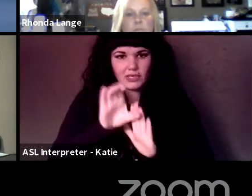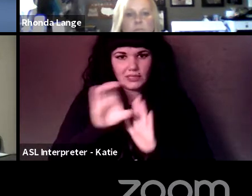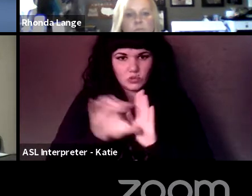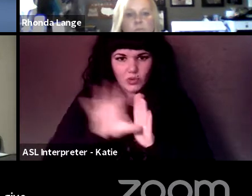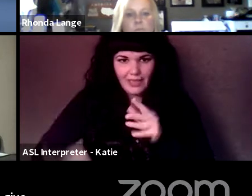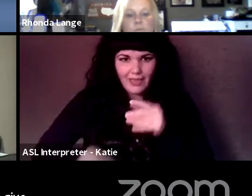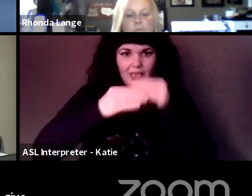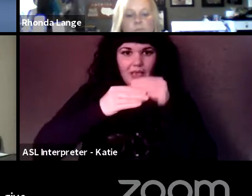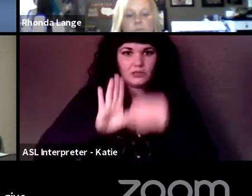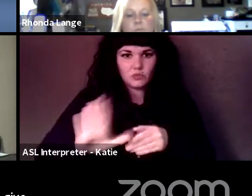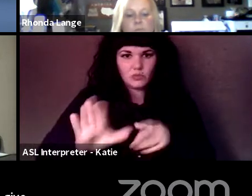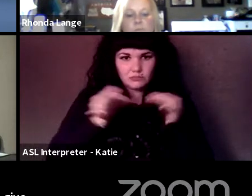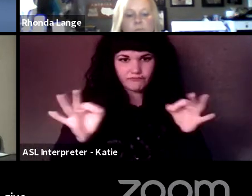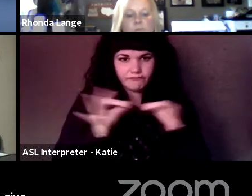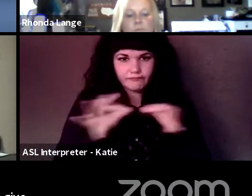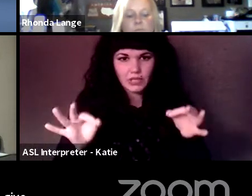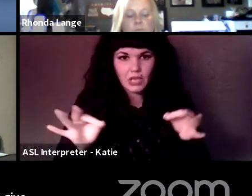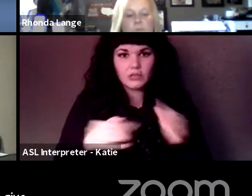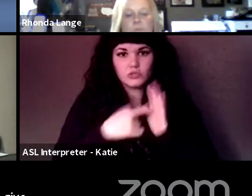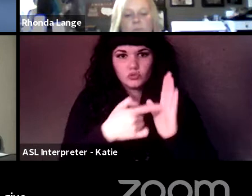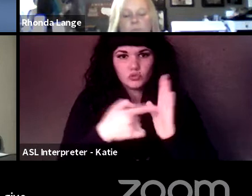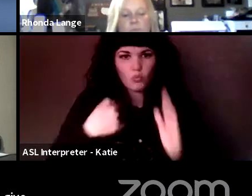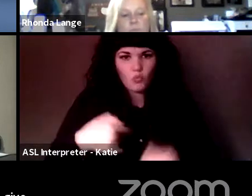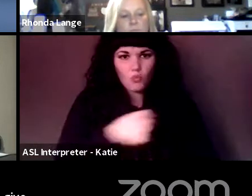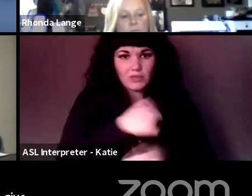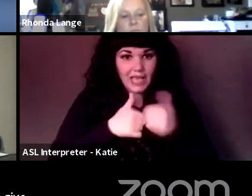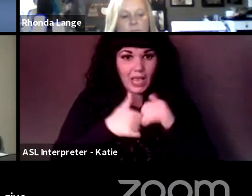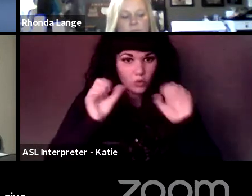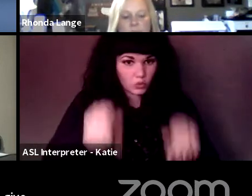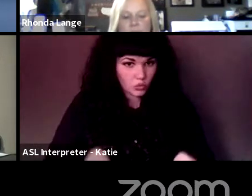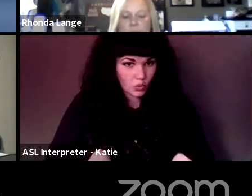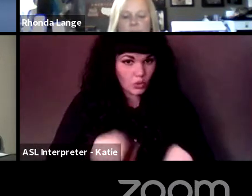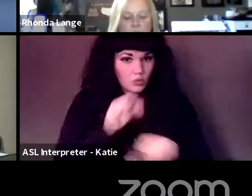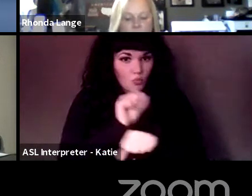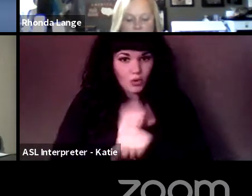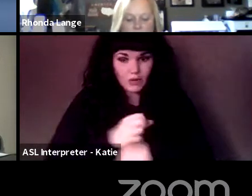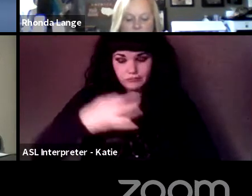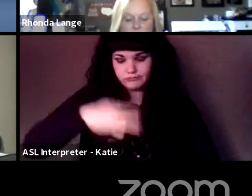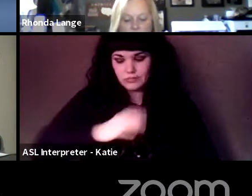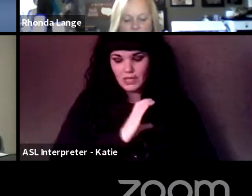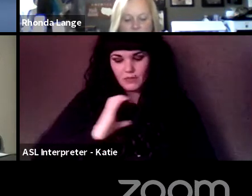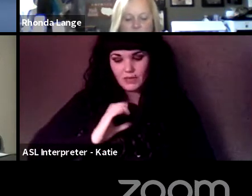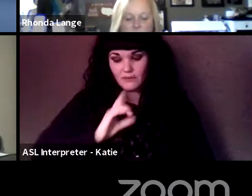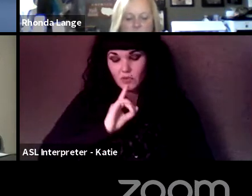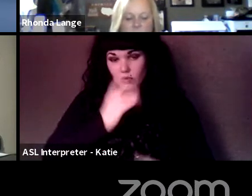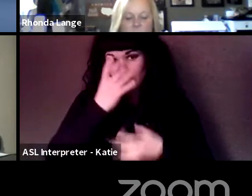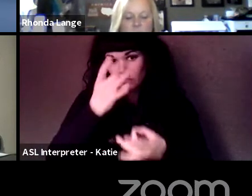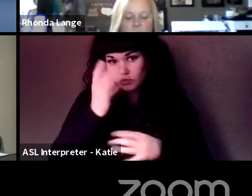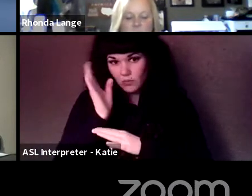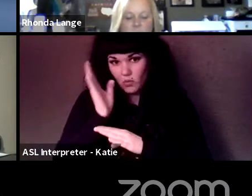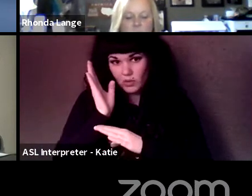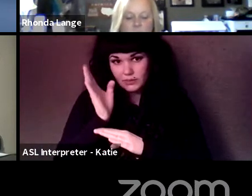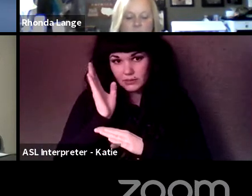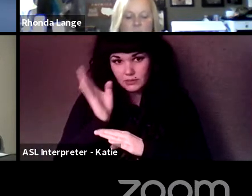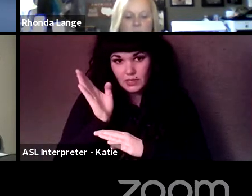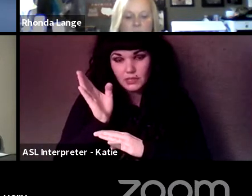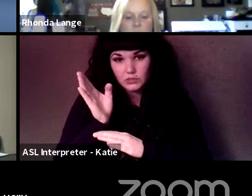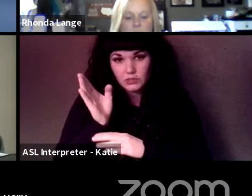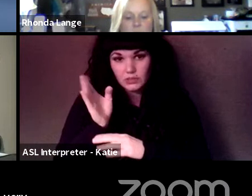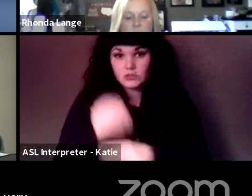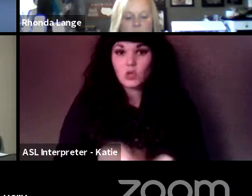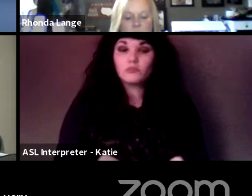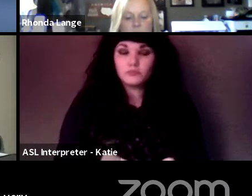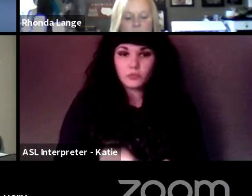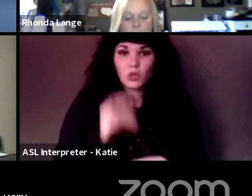on how that could work for the commission. So it's going to be a very interesting presentation. Stay tuned on